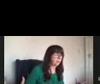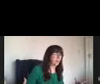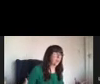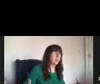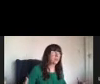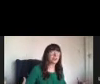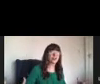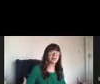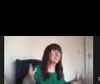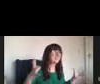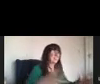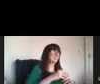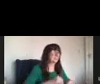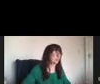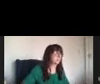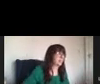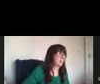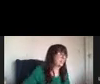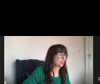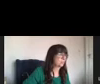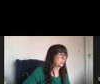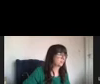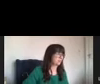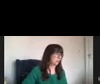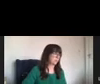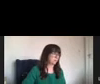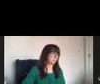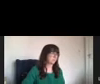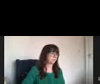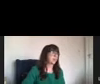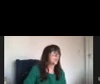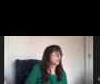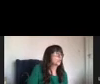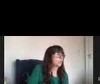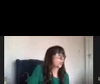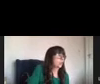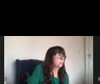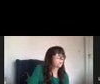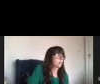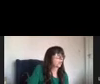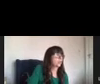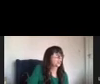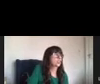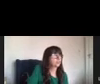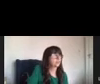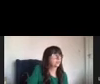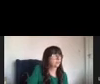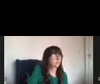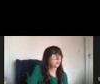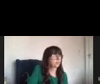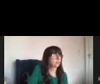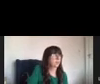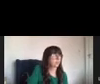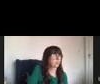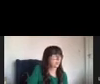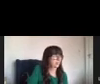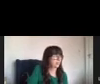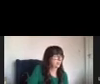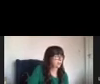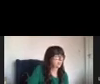refurb. A bigger room, and still no BSL interpreter in the room. So the Conservative